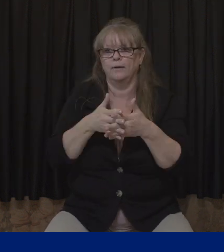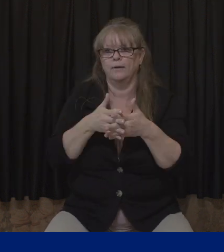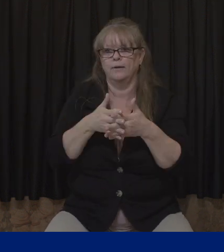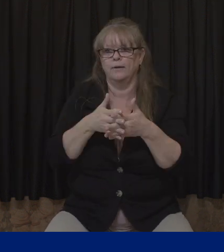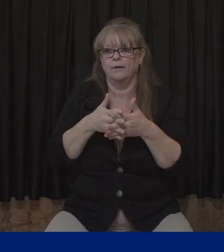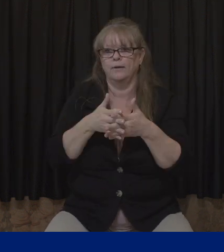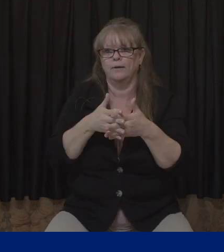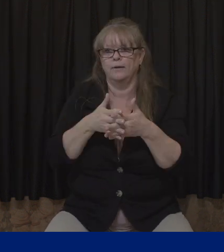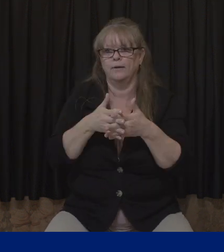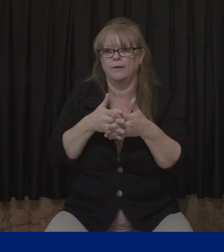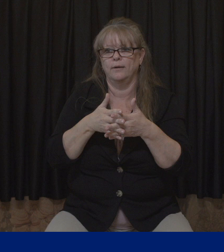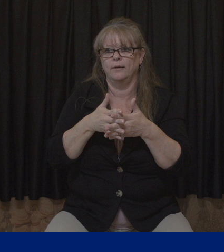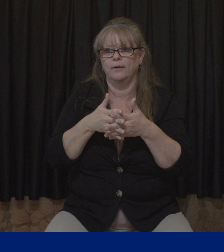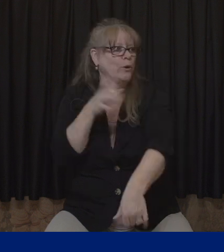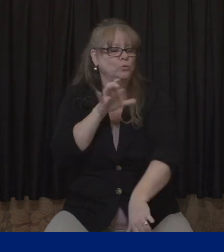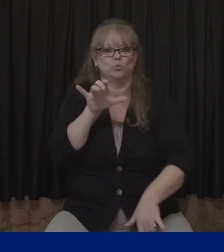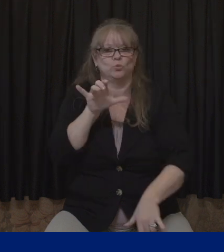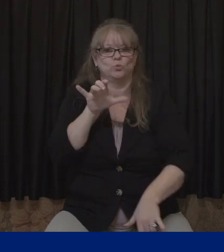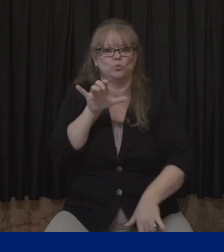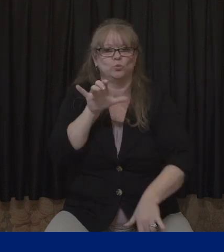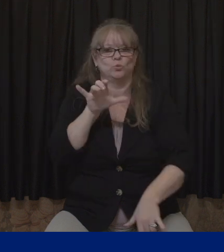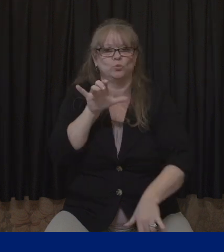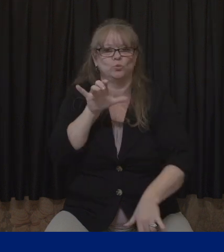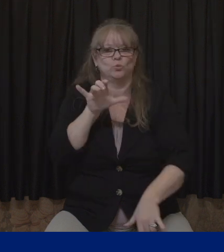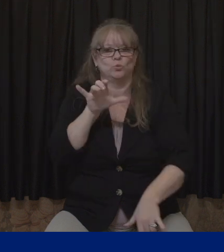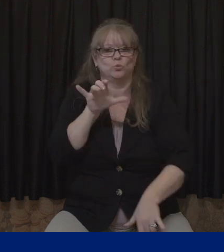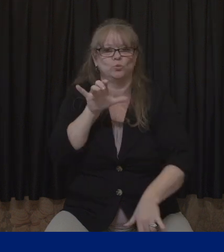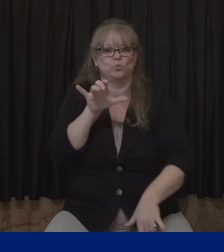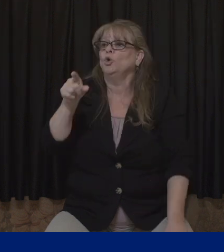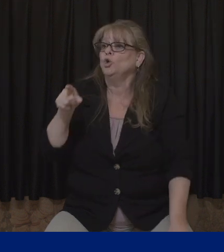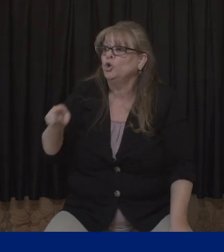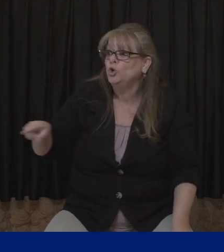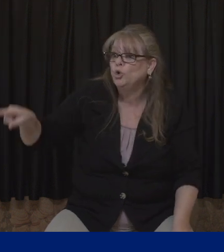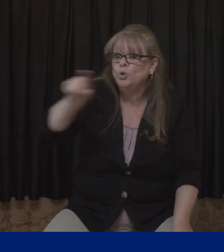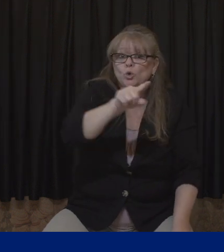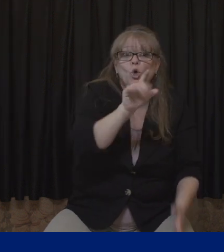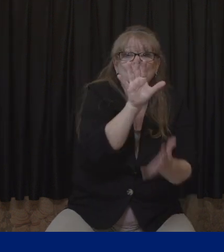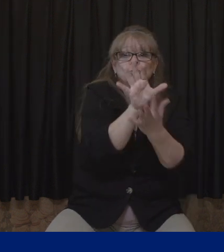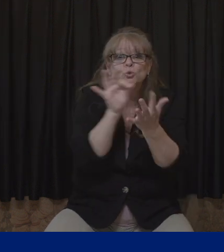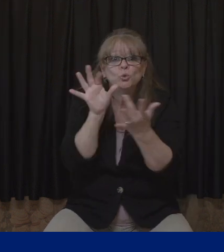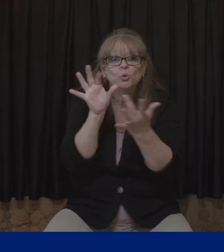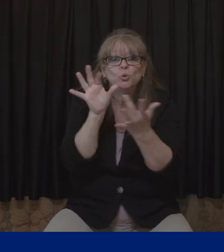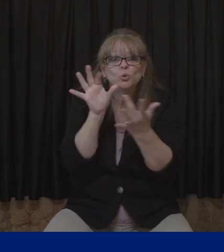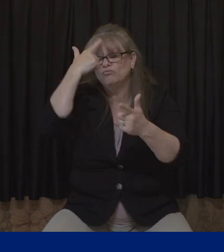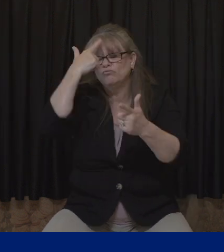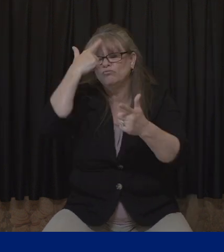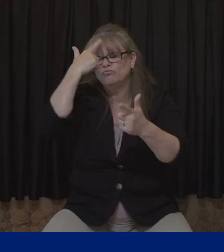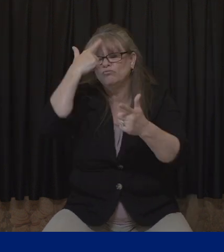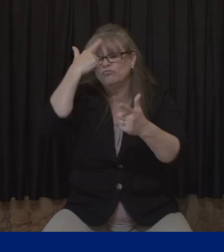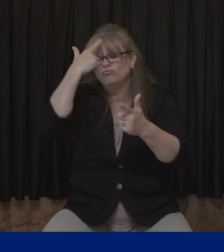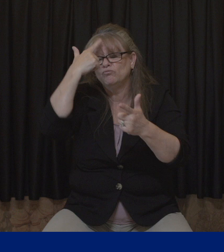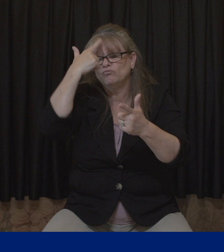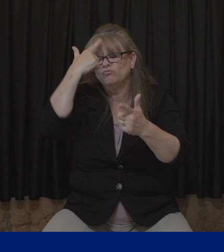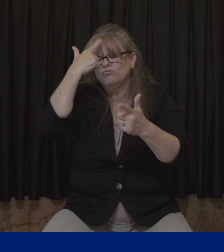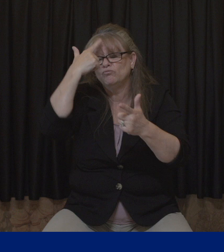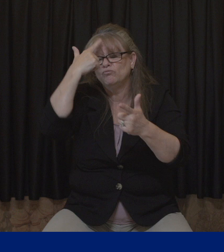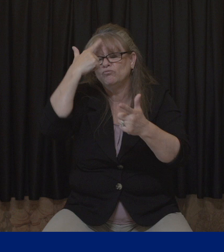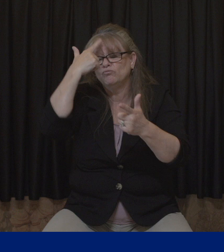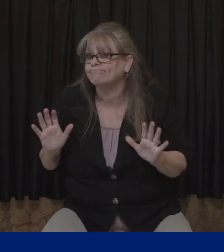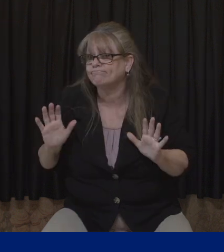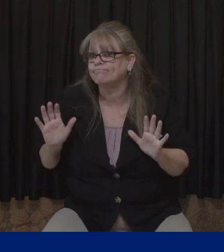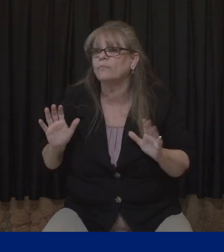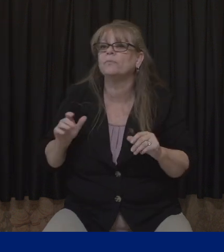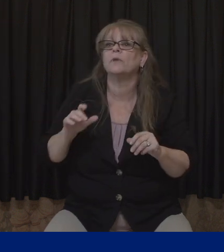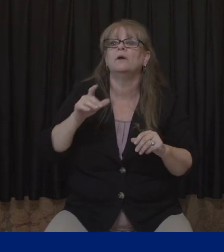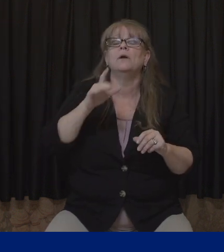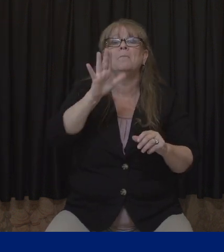and individual choice that we enjoy as Americans. So that was never the goal. The goal was to reduce the spread and the exponential